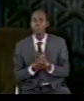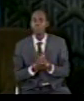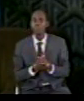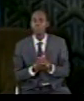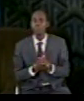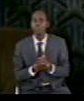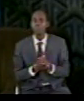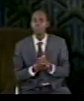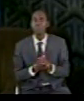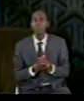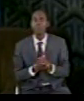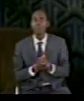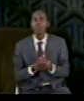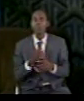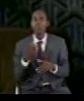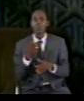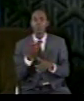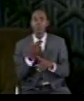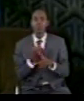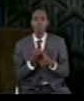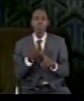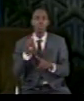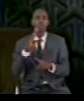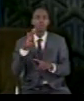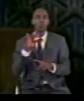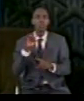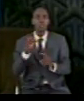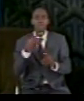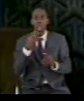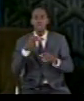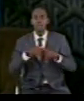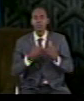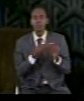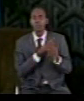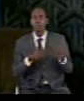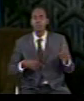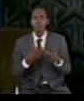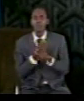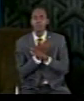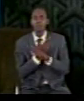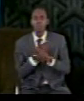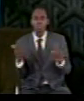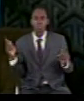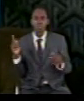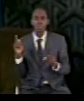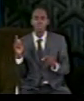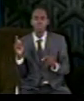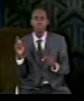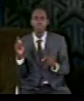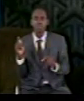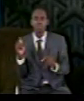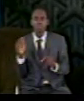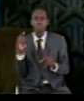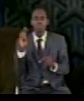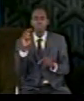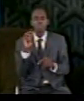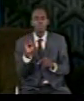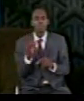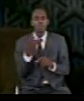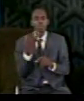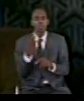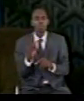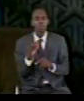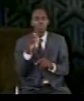of how God has liberated him from pile. He said he suffered from pile for 36 years and has